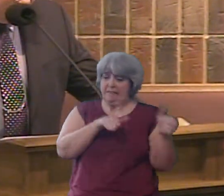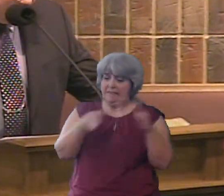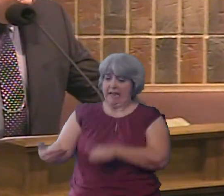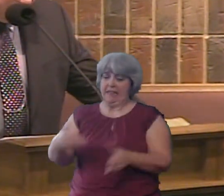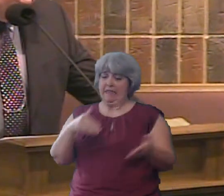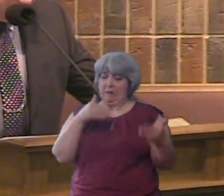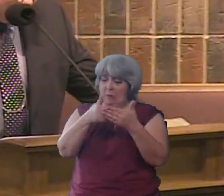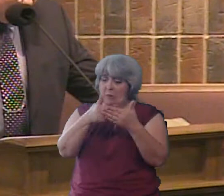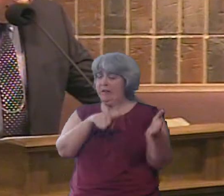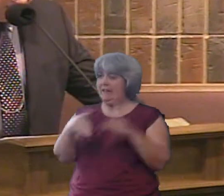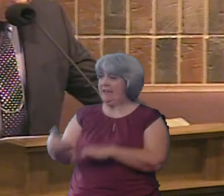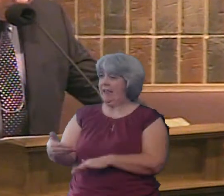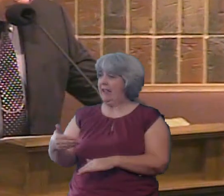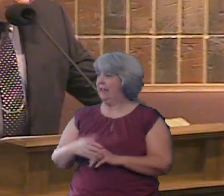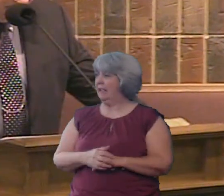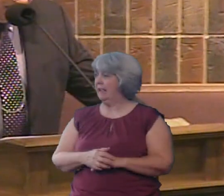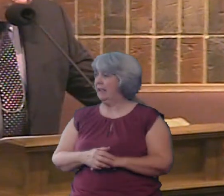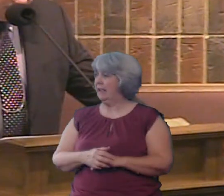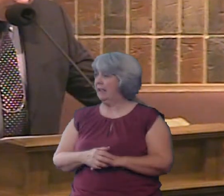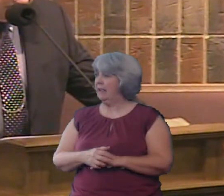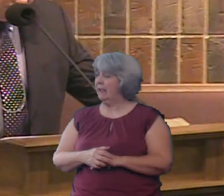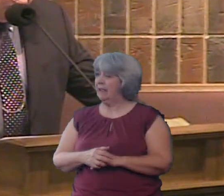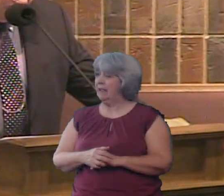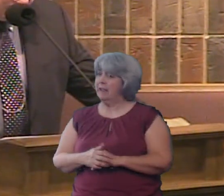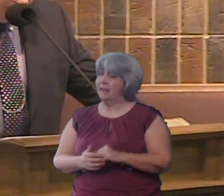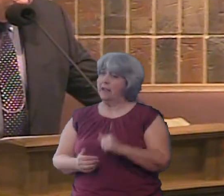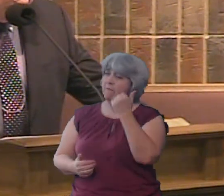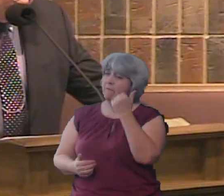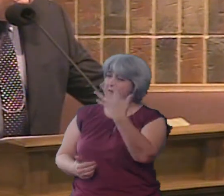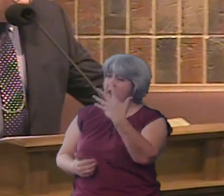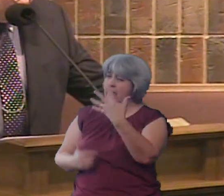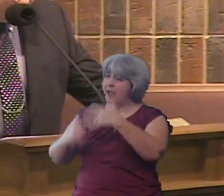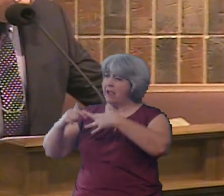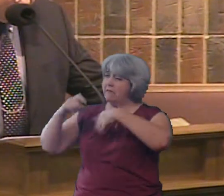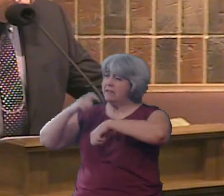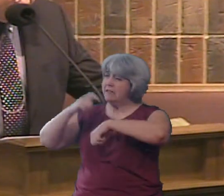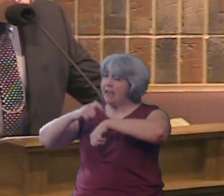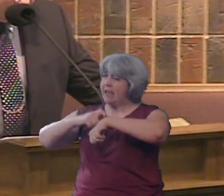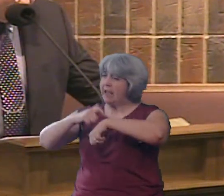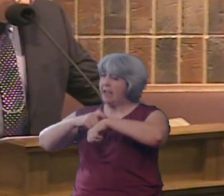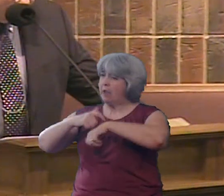Jews 5 times. I received 40 stripes minus 1.